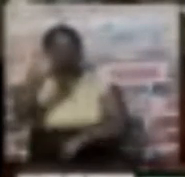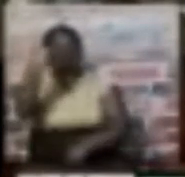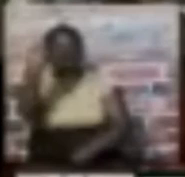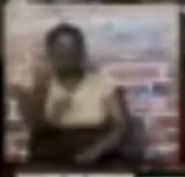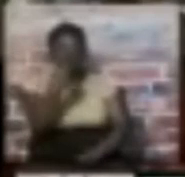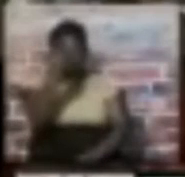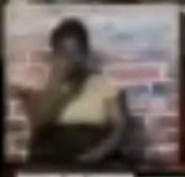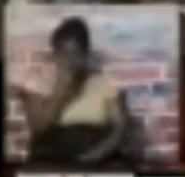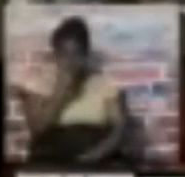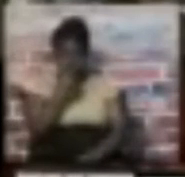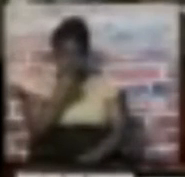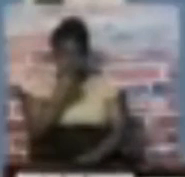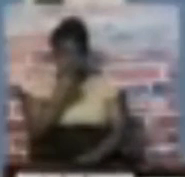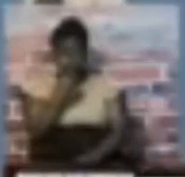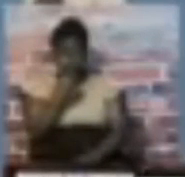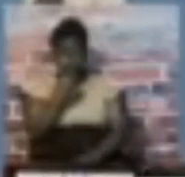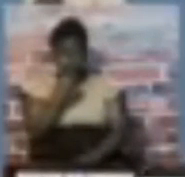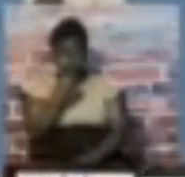would not allow